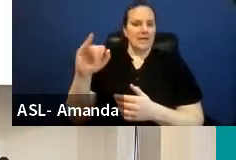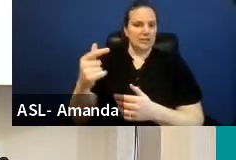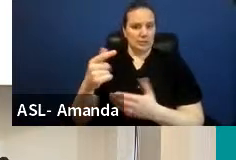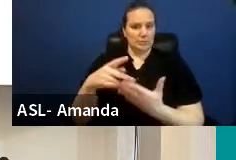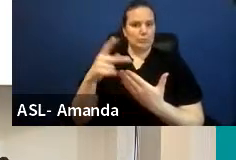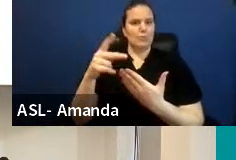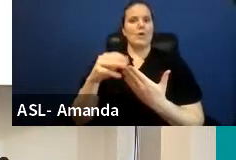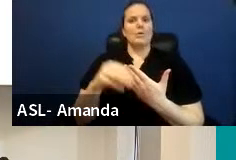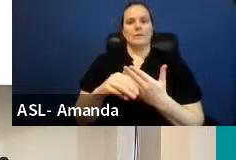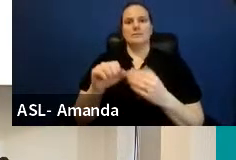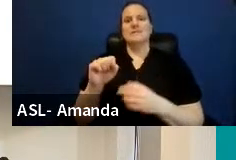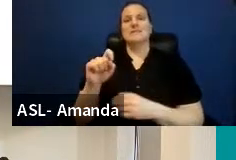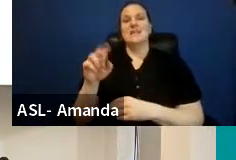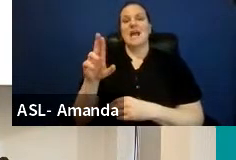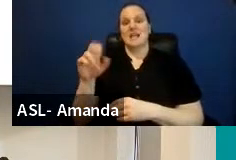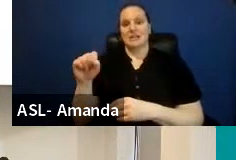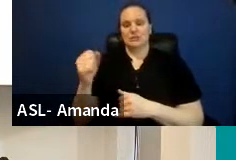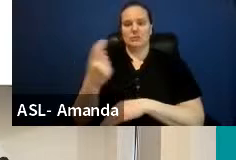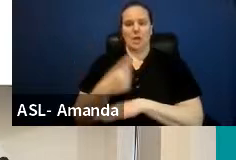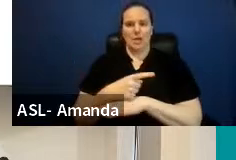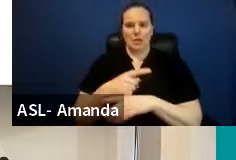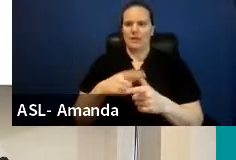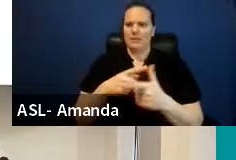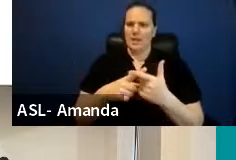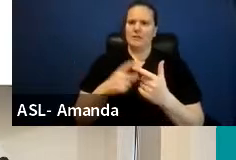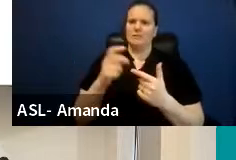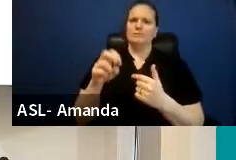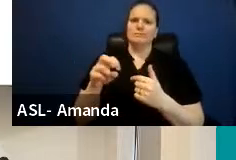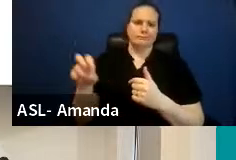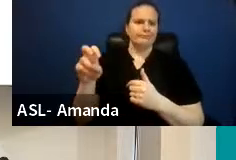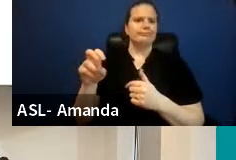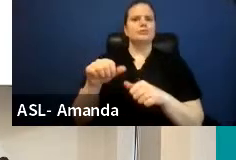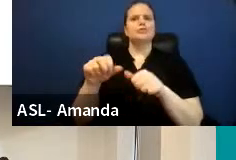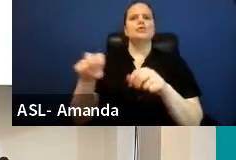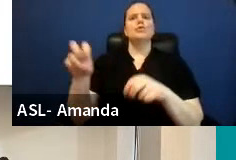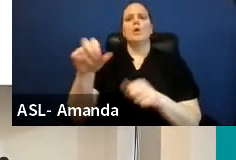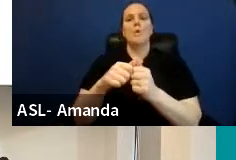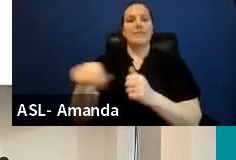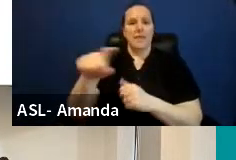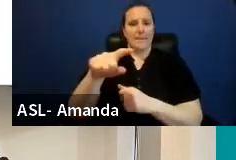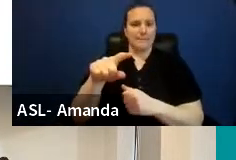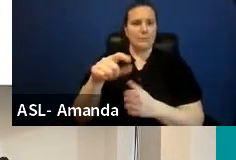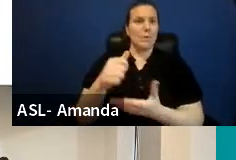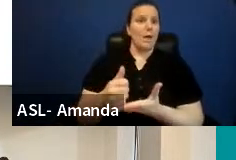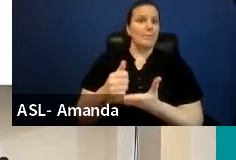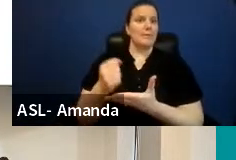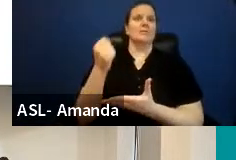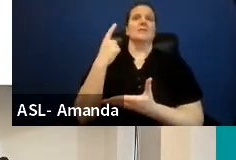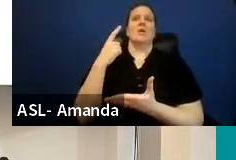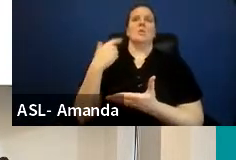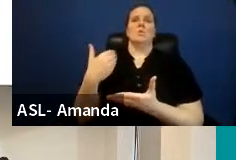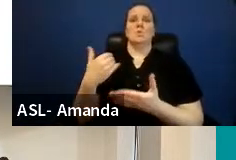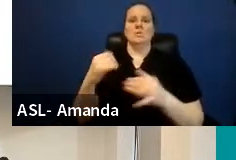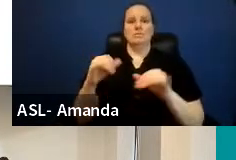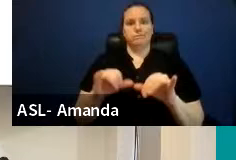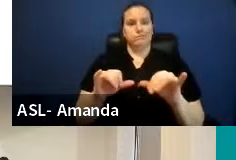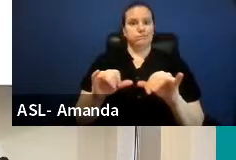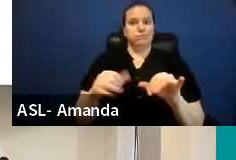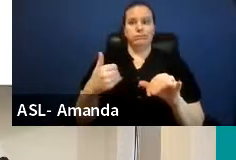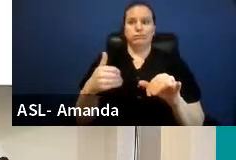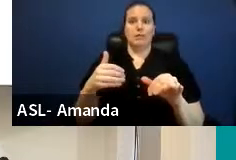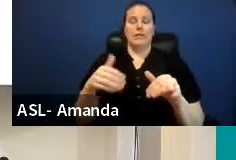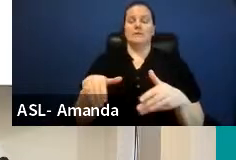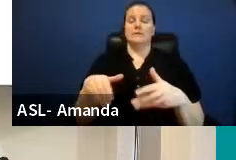And then we did a program area tour with them to help them understand the scale of this program, because it is a